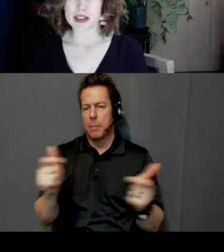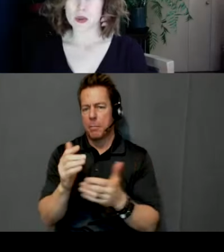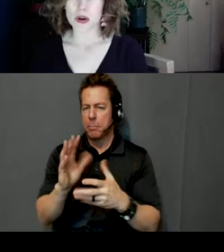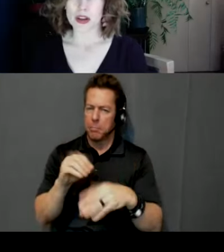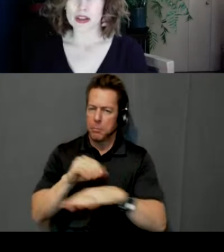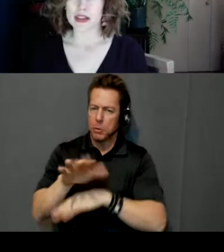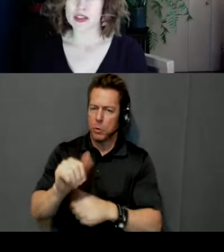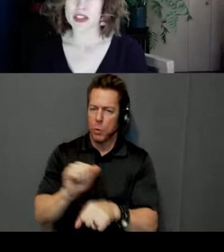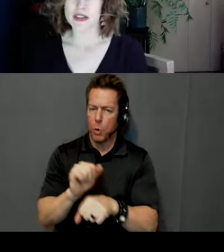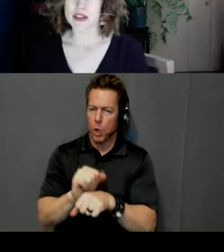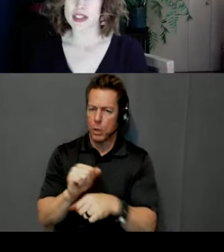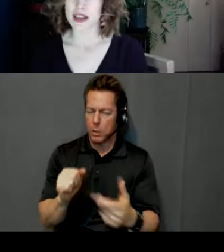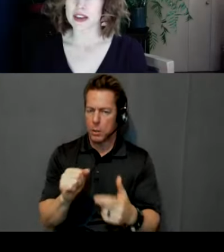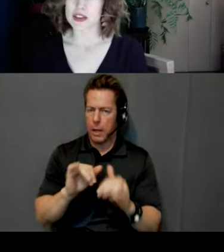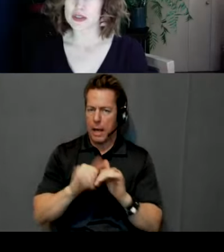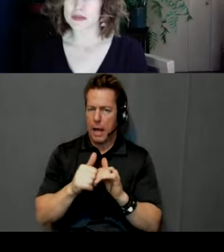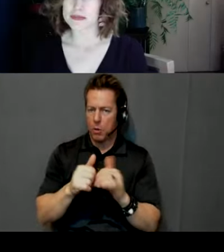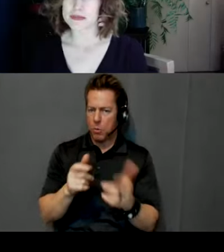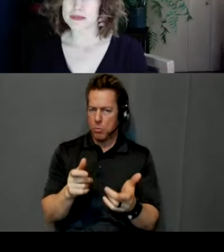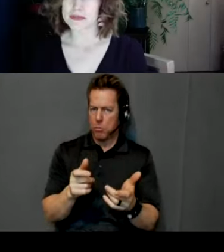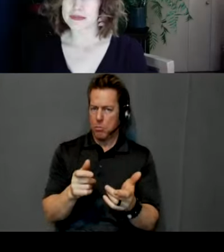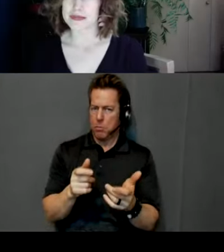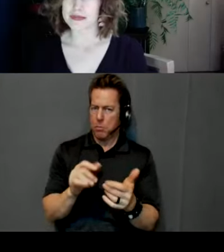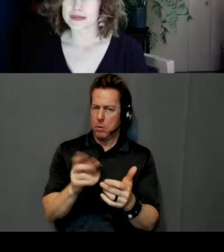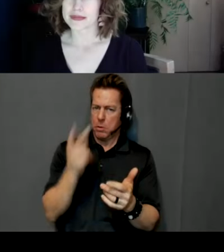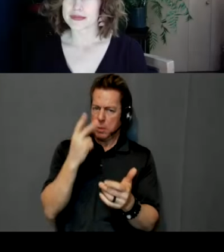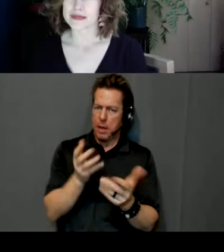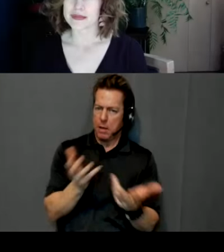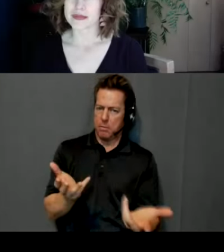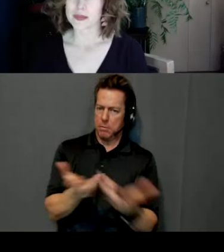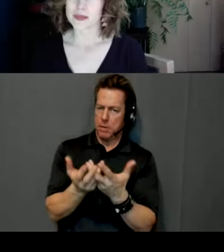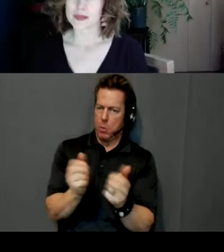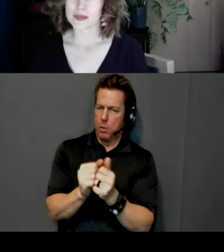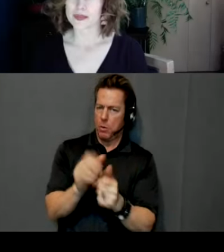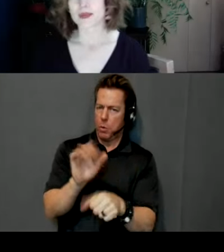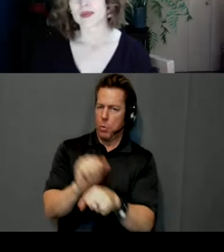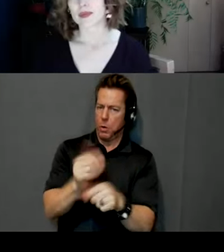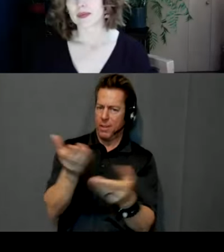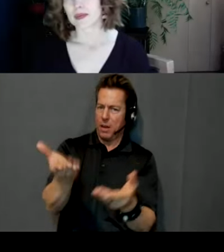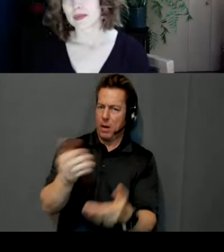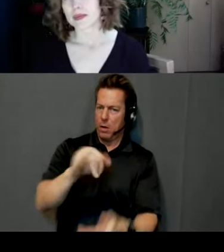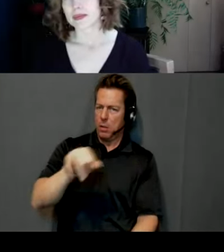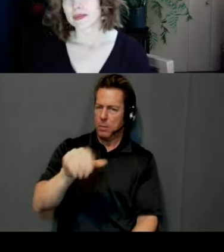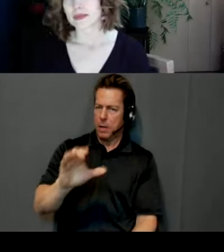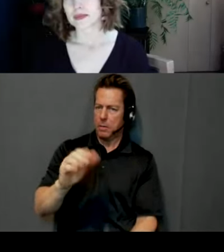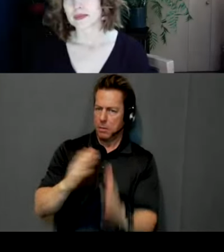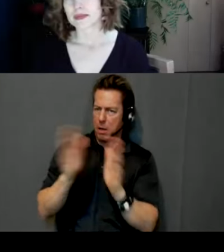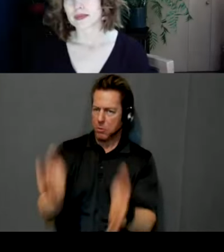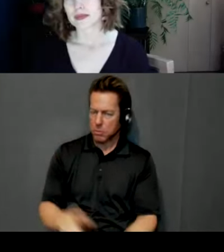fitting into the work at the JCH? So it's interesting. I've been using